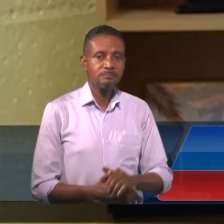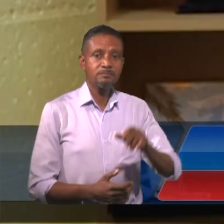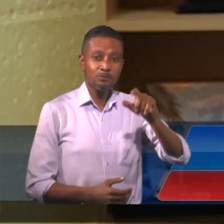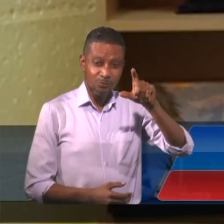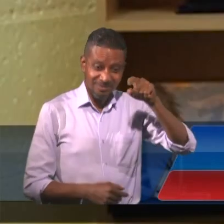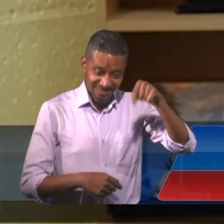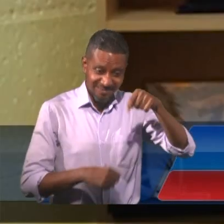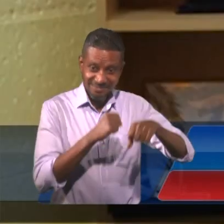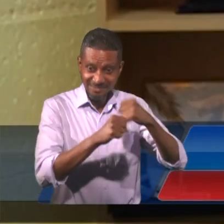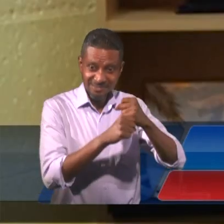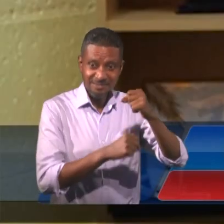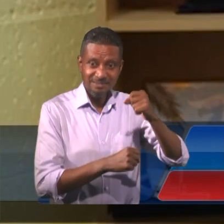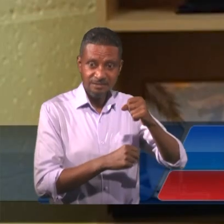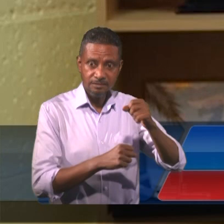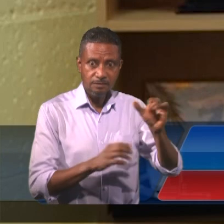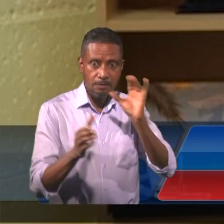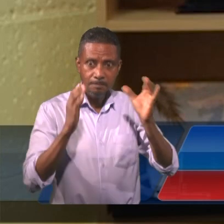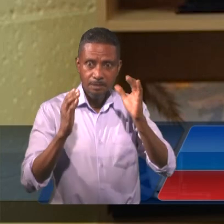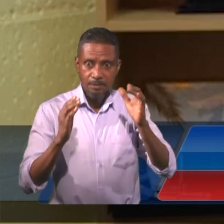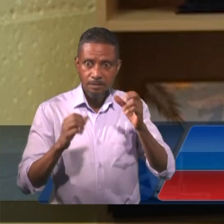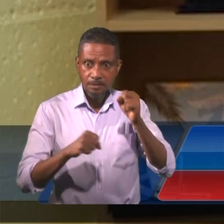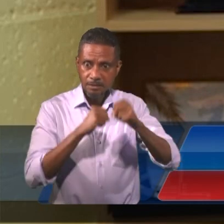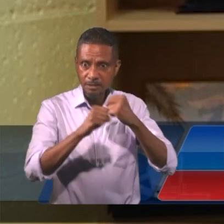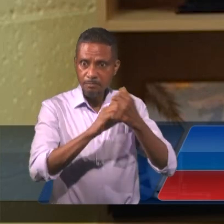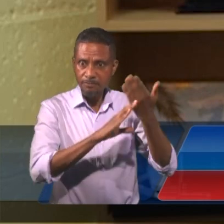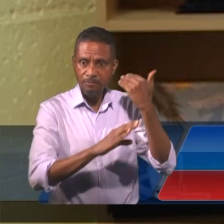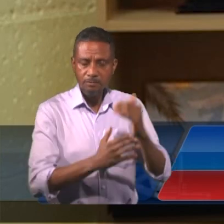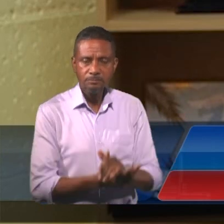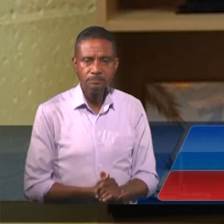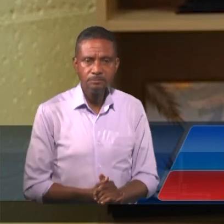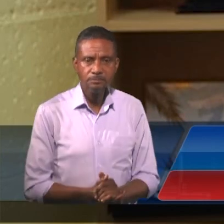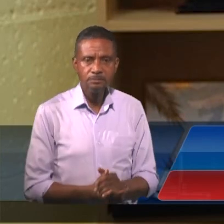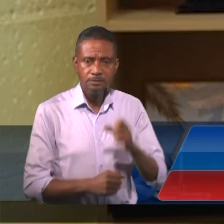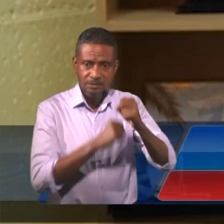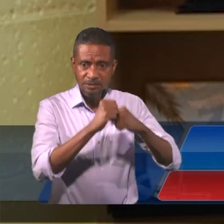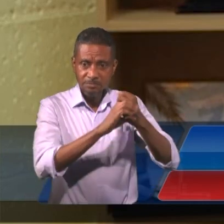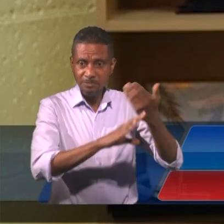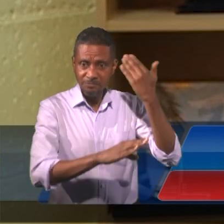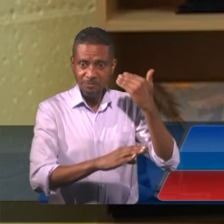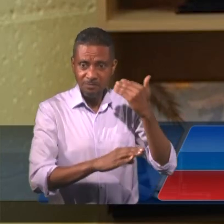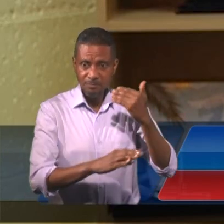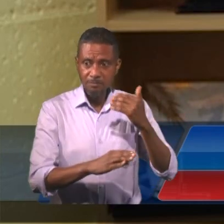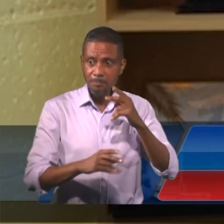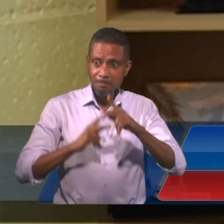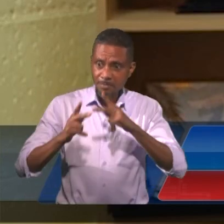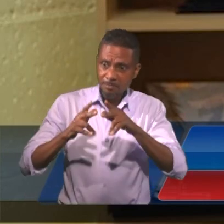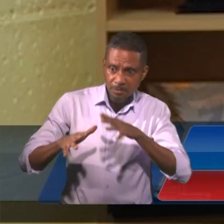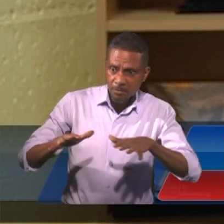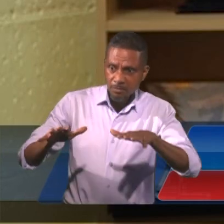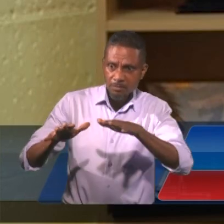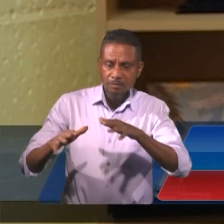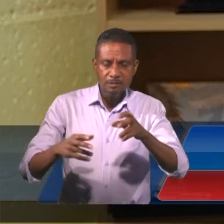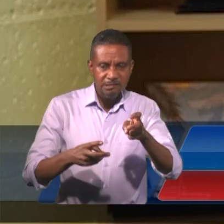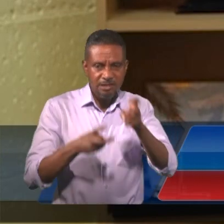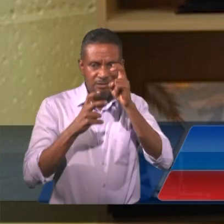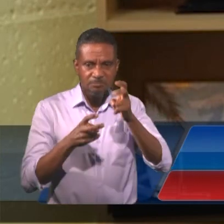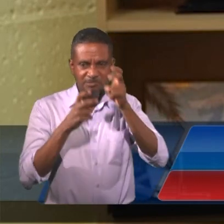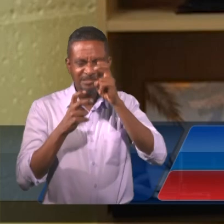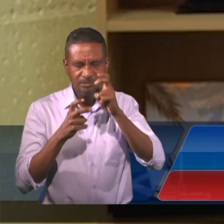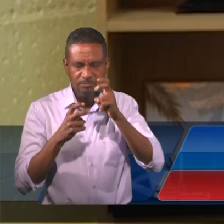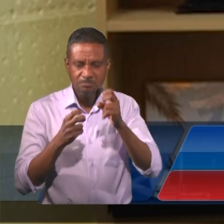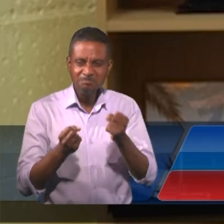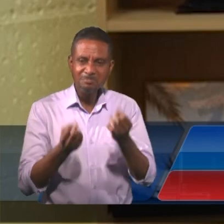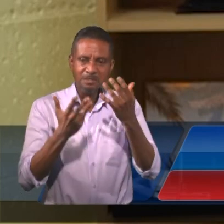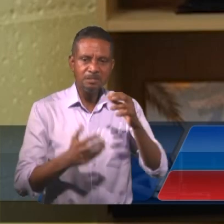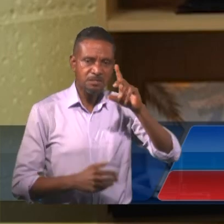past year, our communities have faced daunting challenges with dengue outbreaks